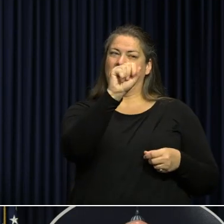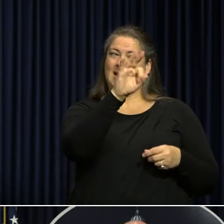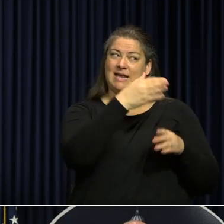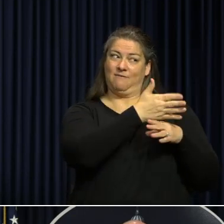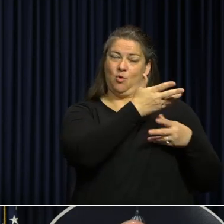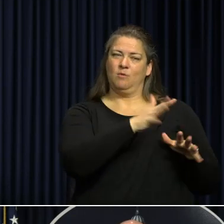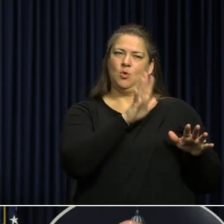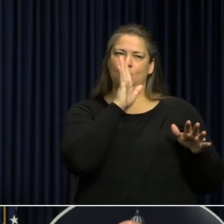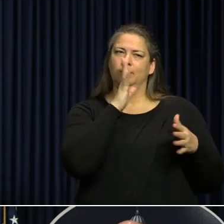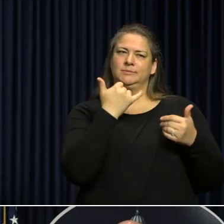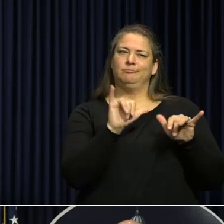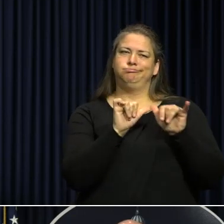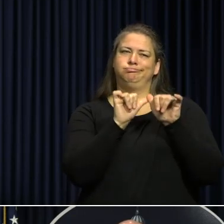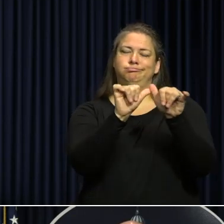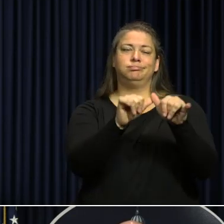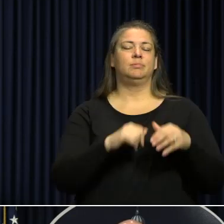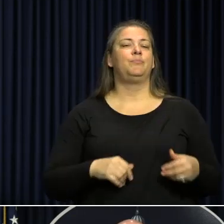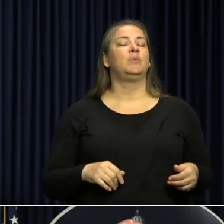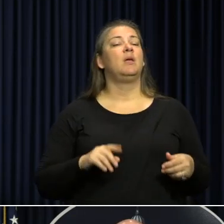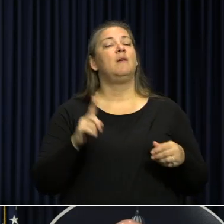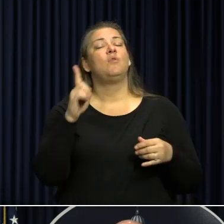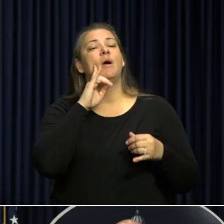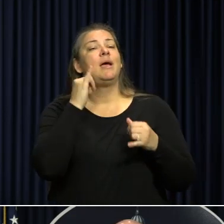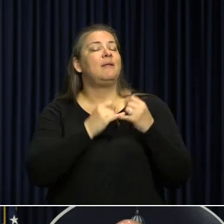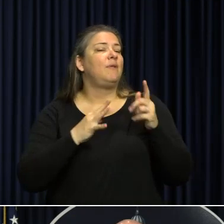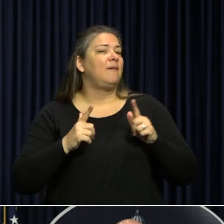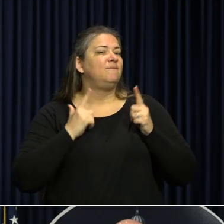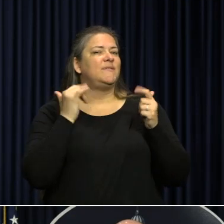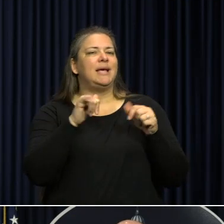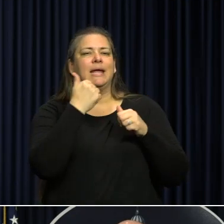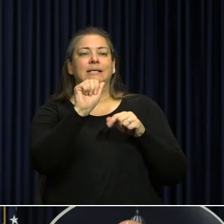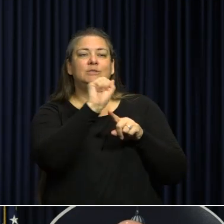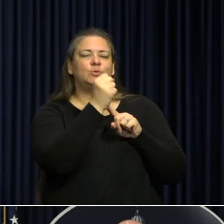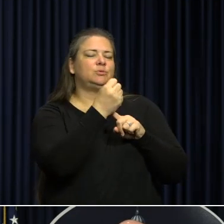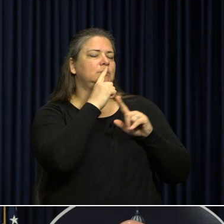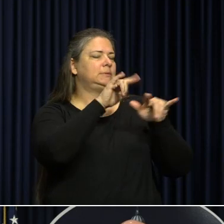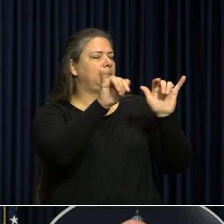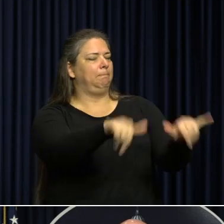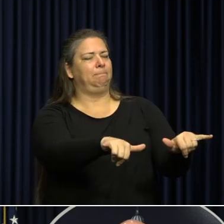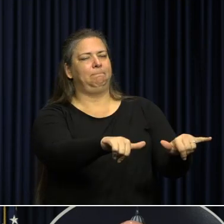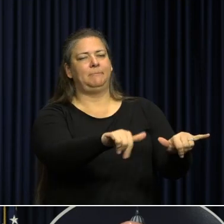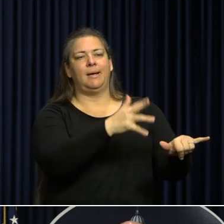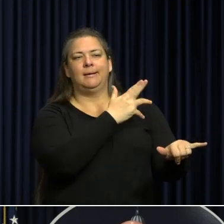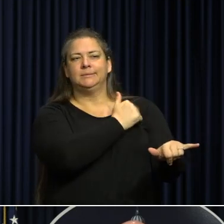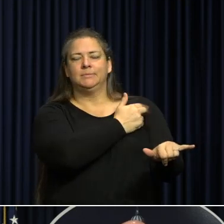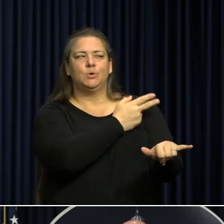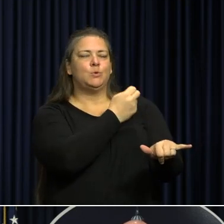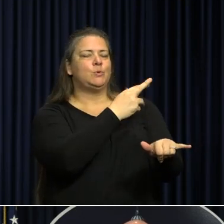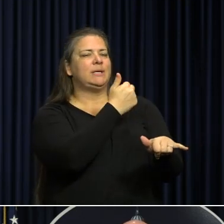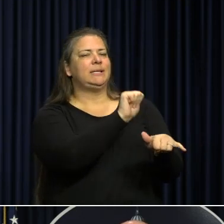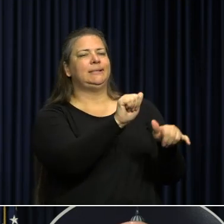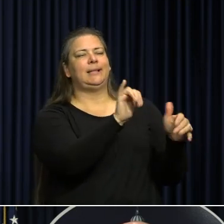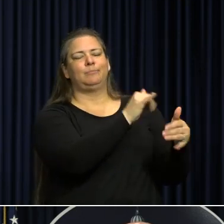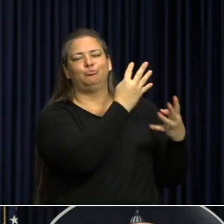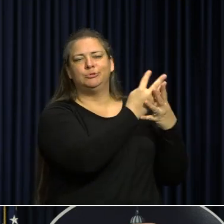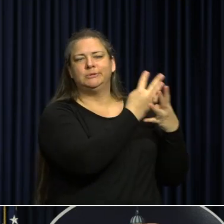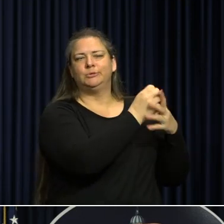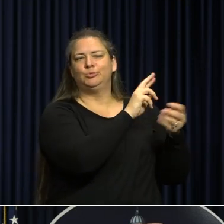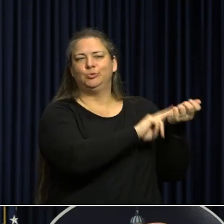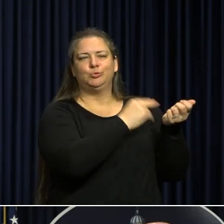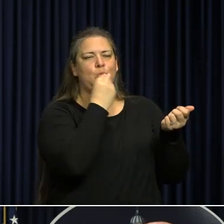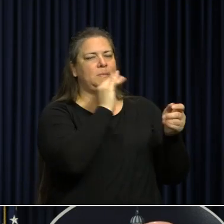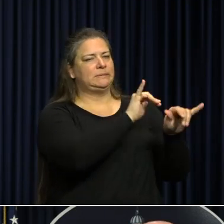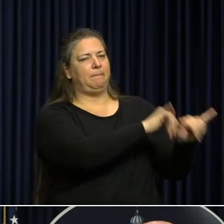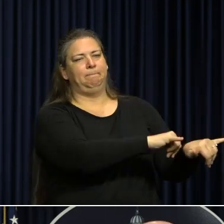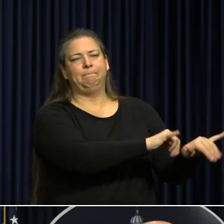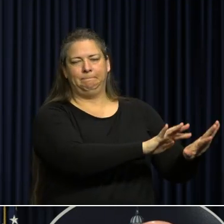allowed except for end-of-life circumstances. The same general restrictions still apply for hospitals and confined populations like prisons and nursing homes.